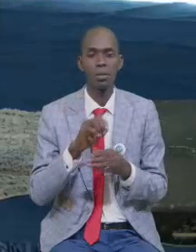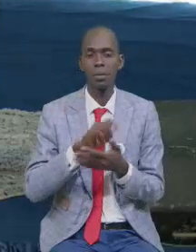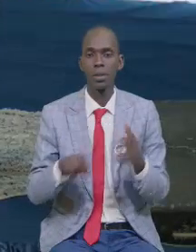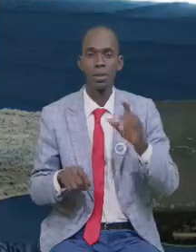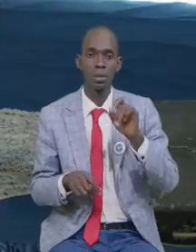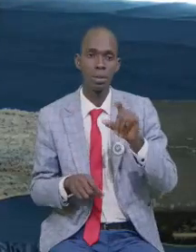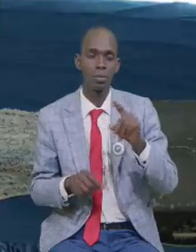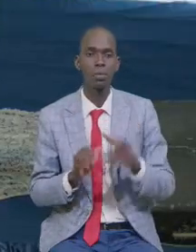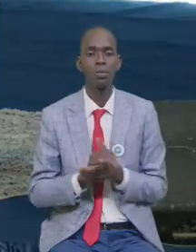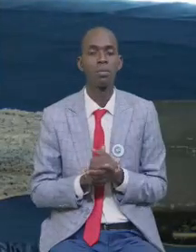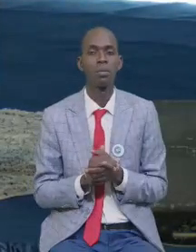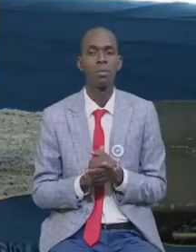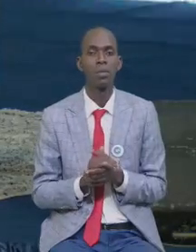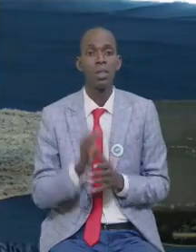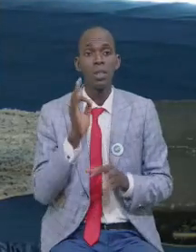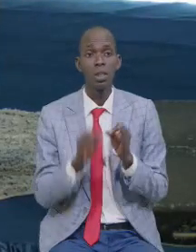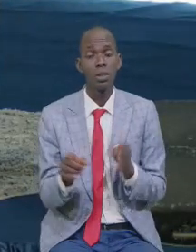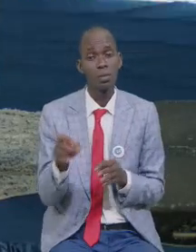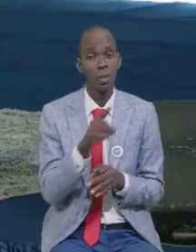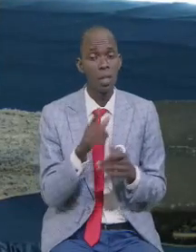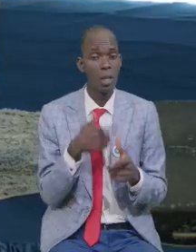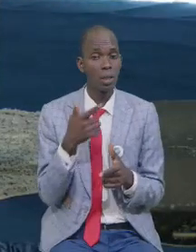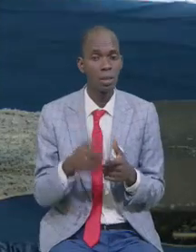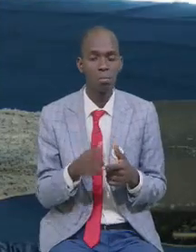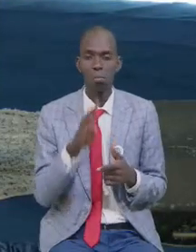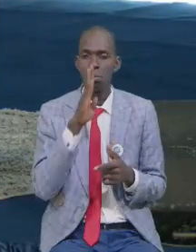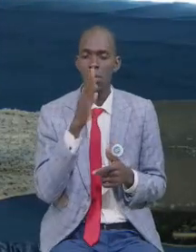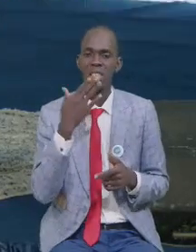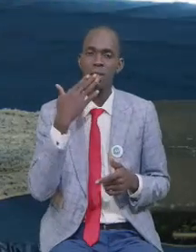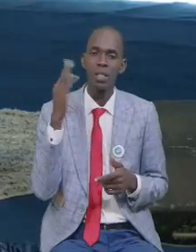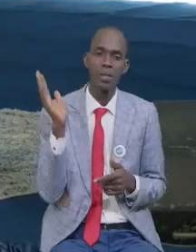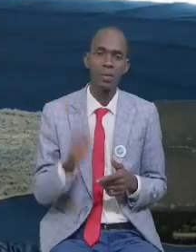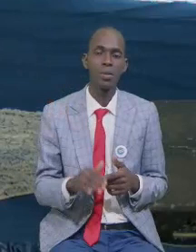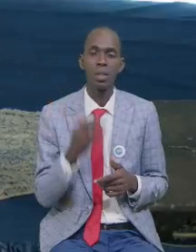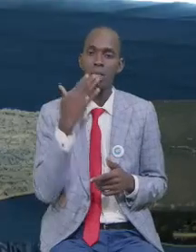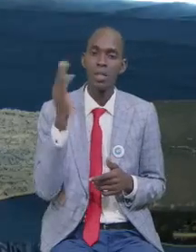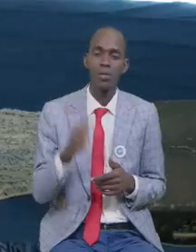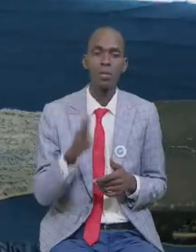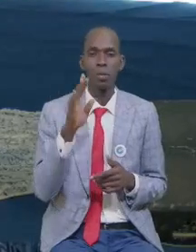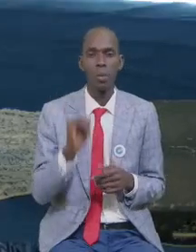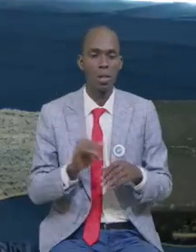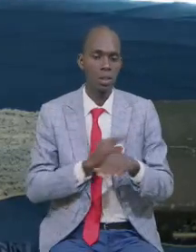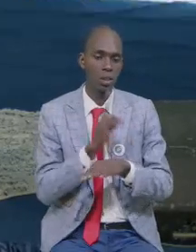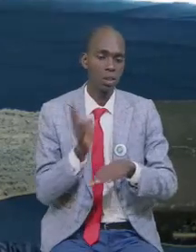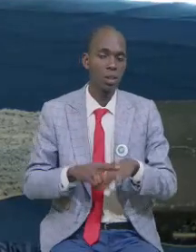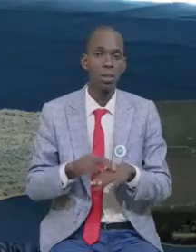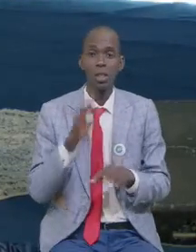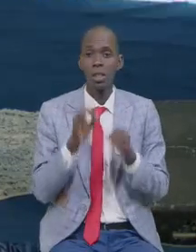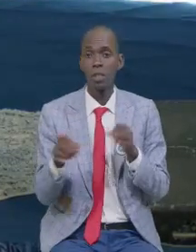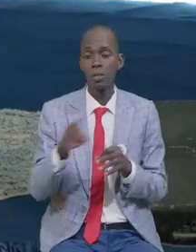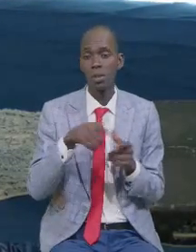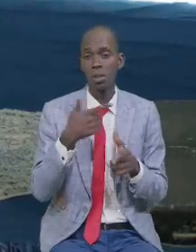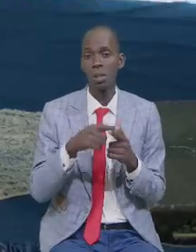says, if ye then, being evil, evil by nature, if ye being evil know how